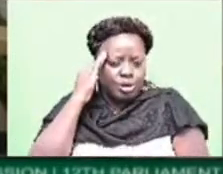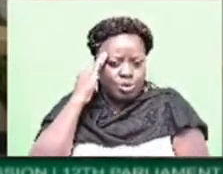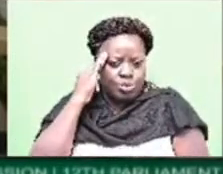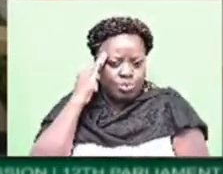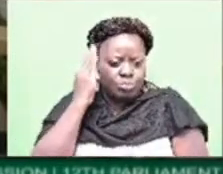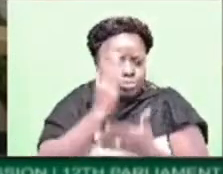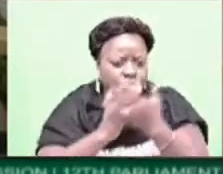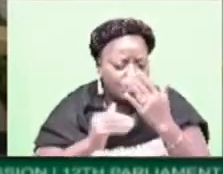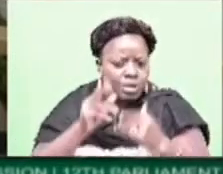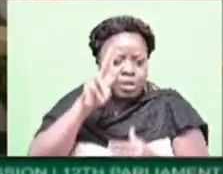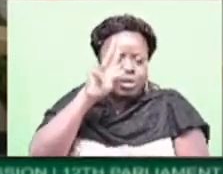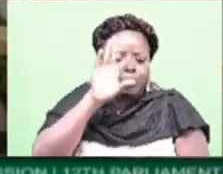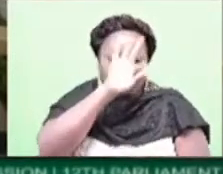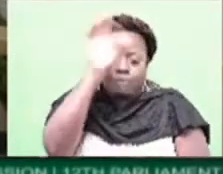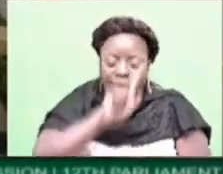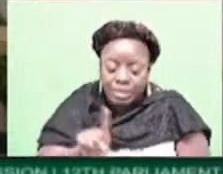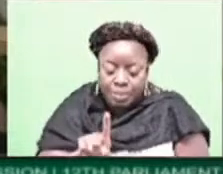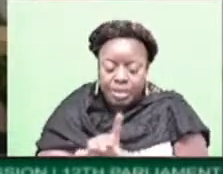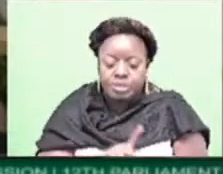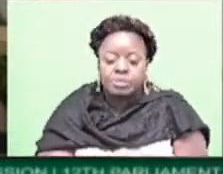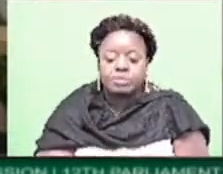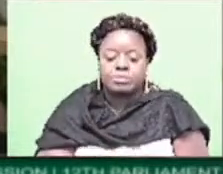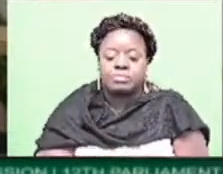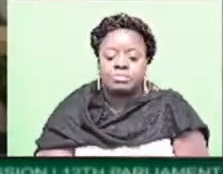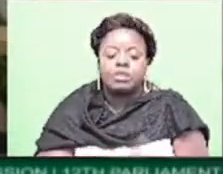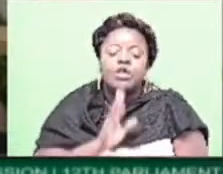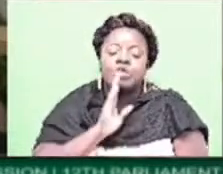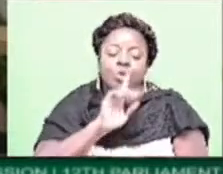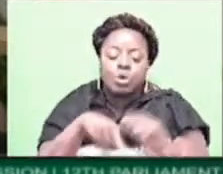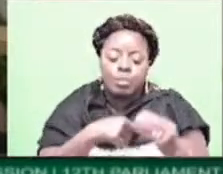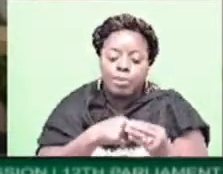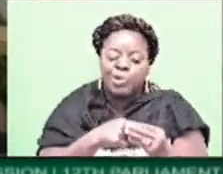of Faizabad in particular dealt with the issue